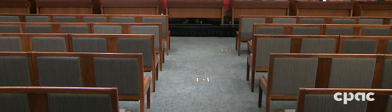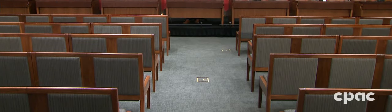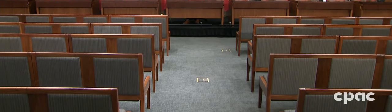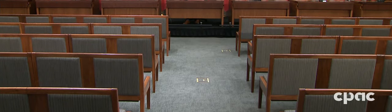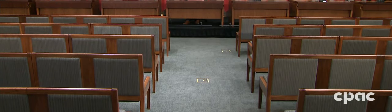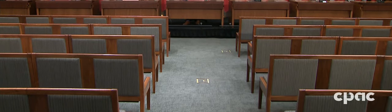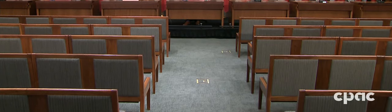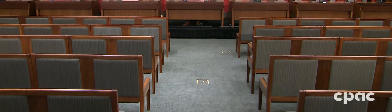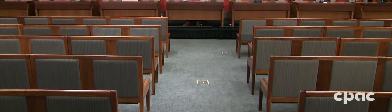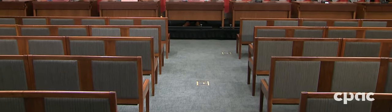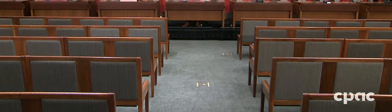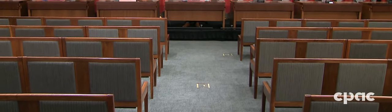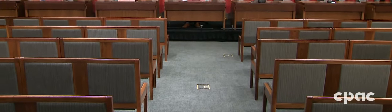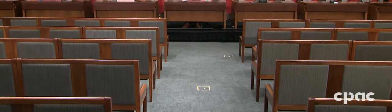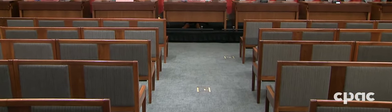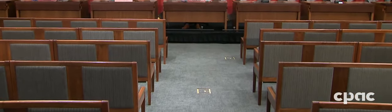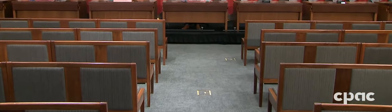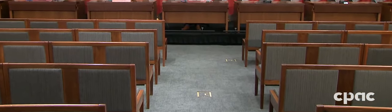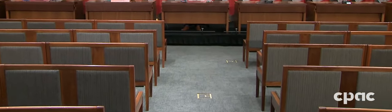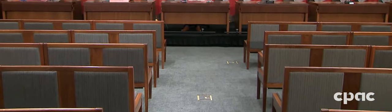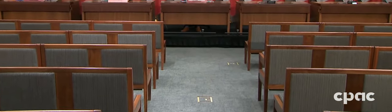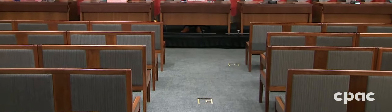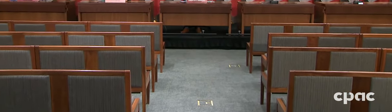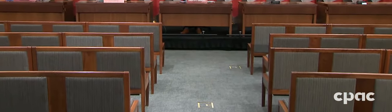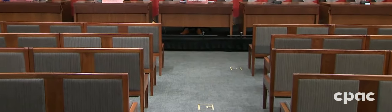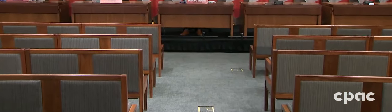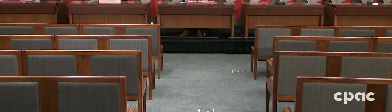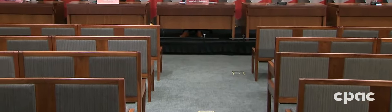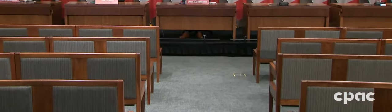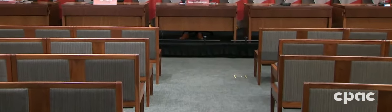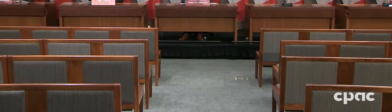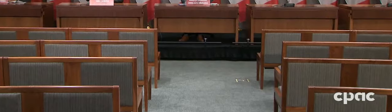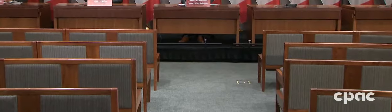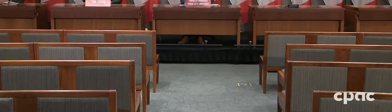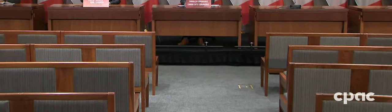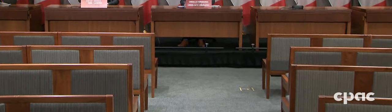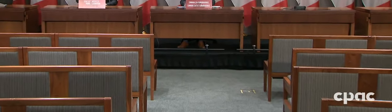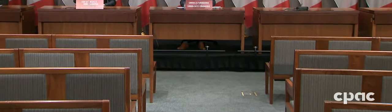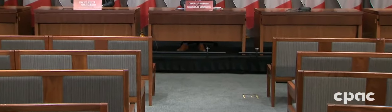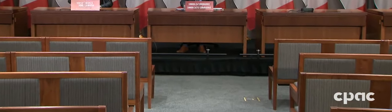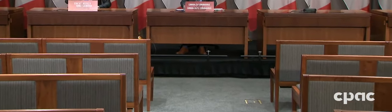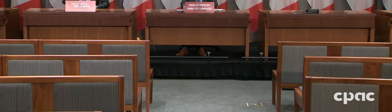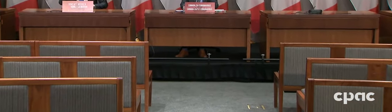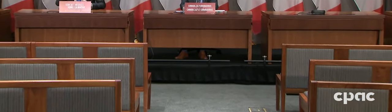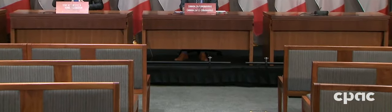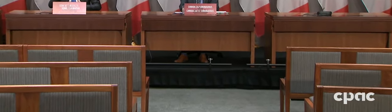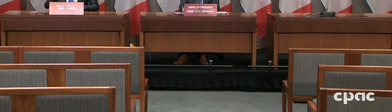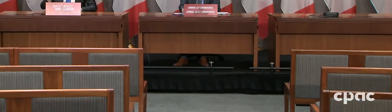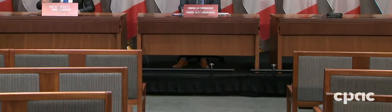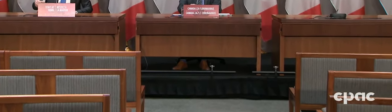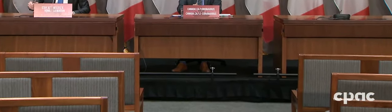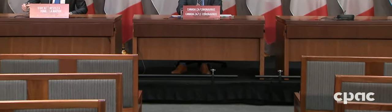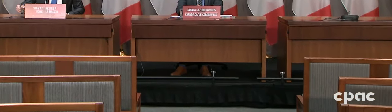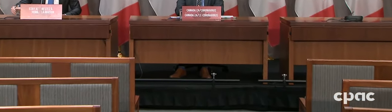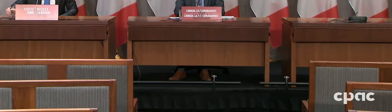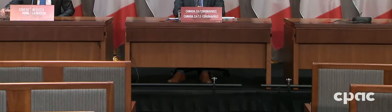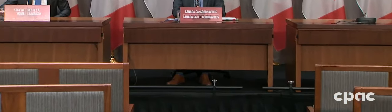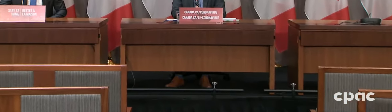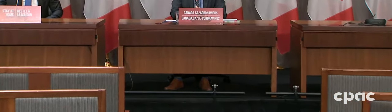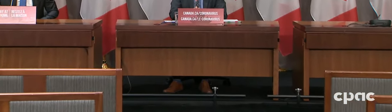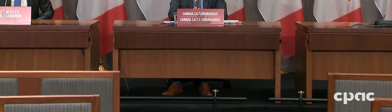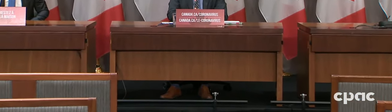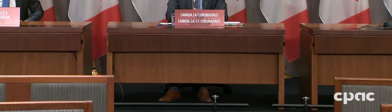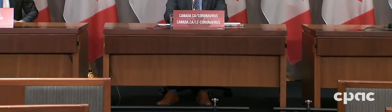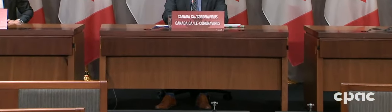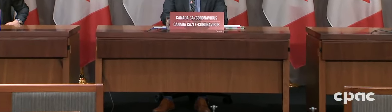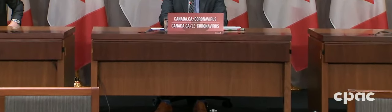Bonjour tout le monde. Hello everyone. I would like first to start on behalf of Dr. Tam, who